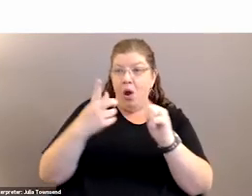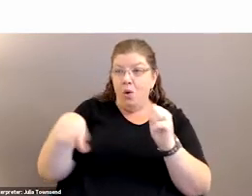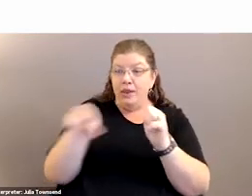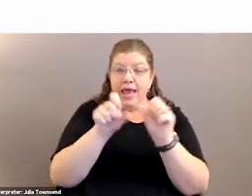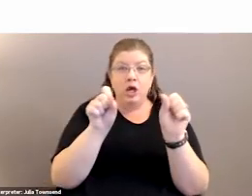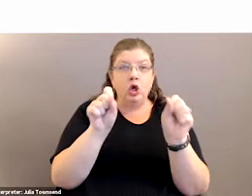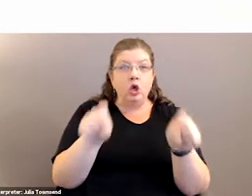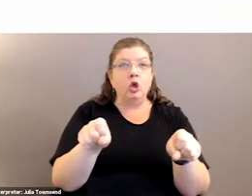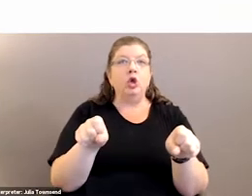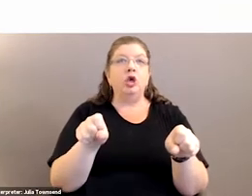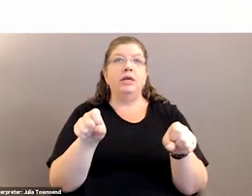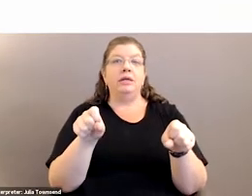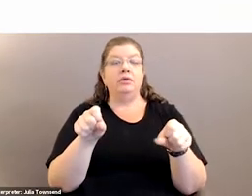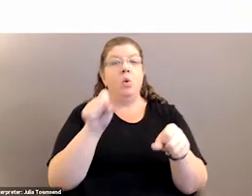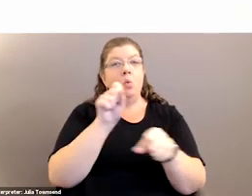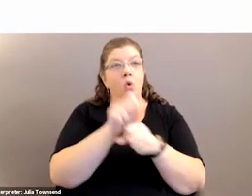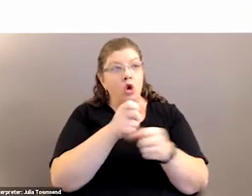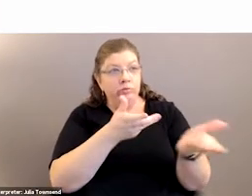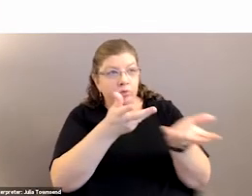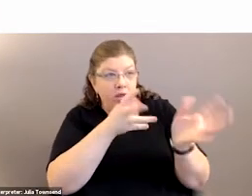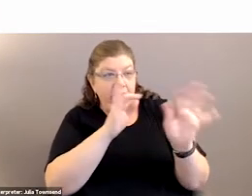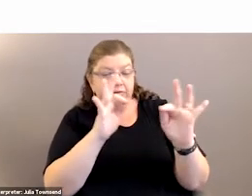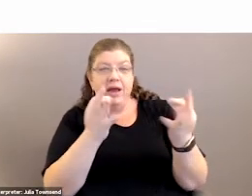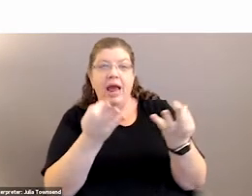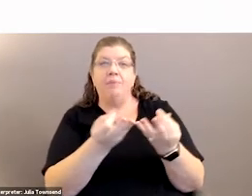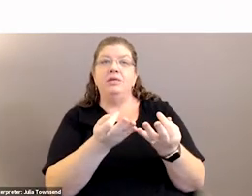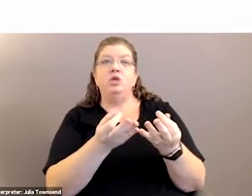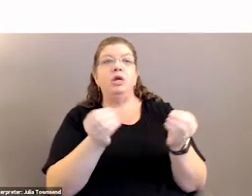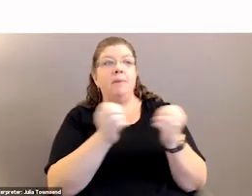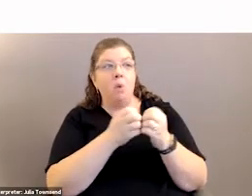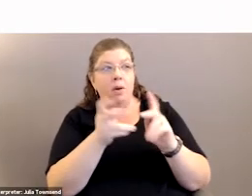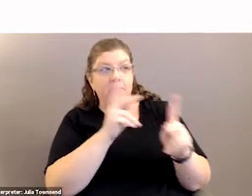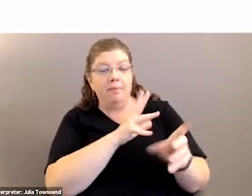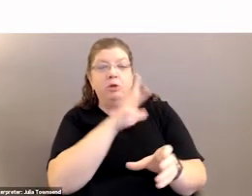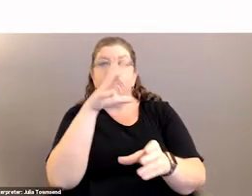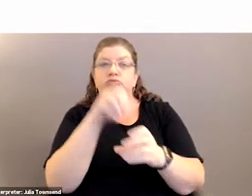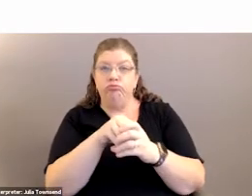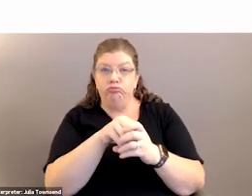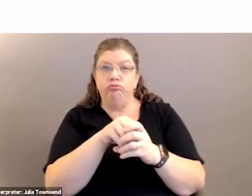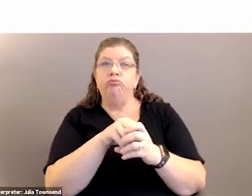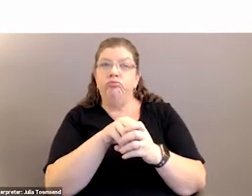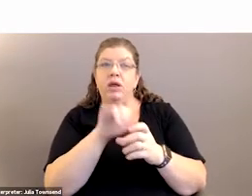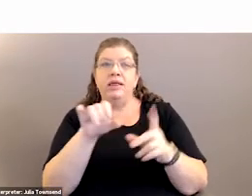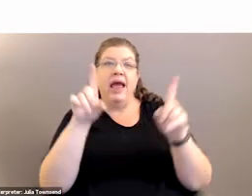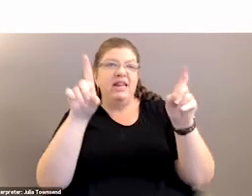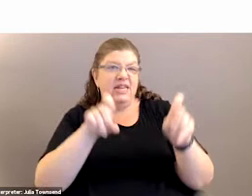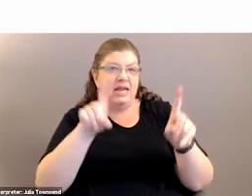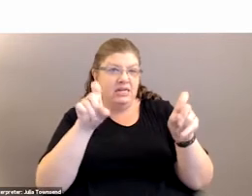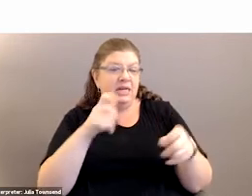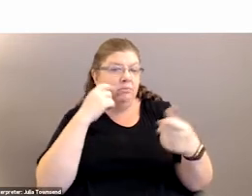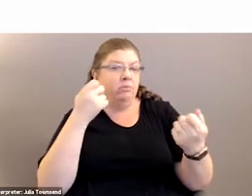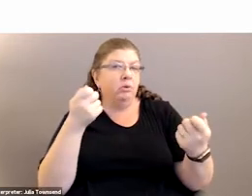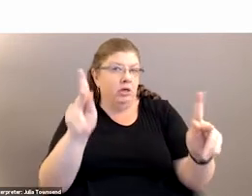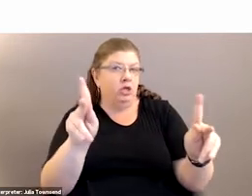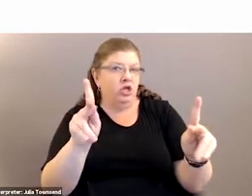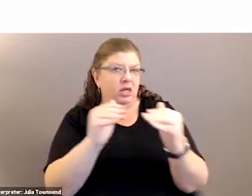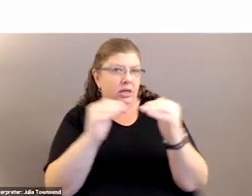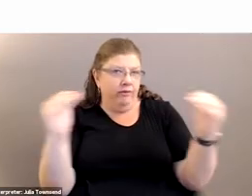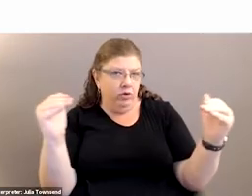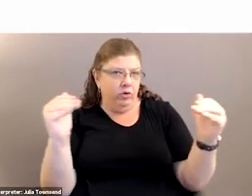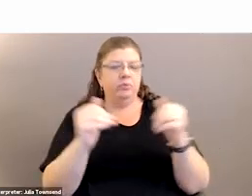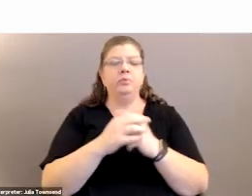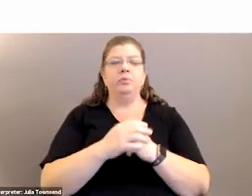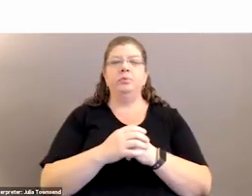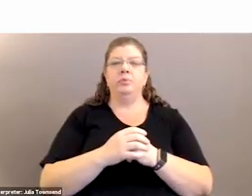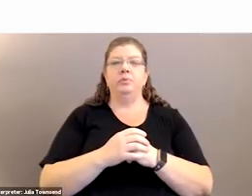um work with their families to get more and more students um at that consent level